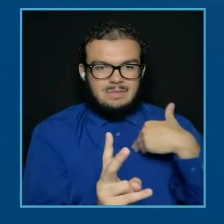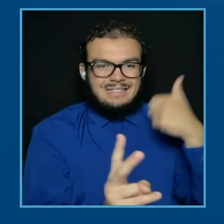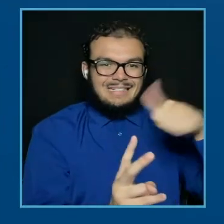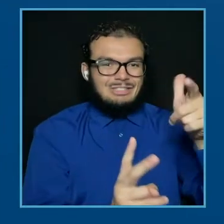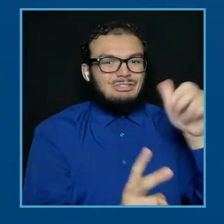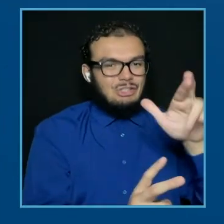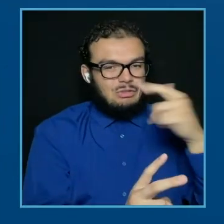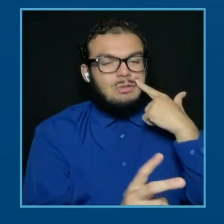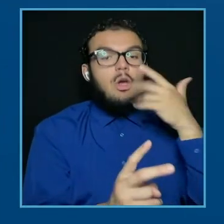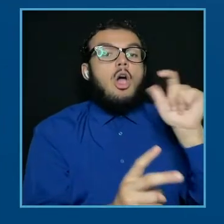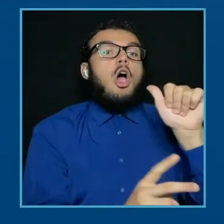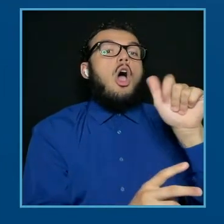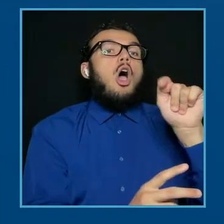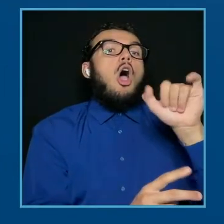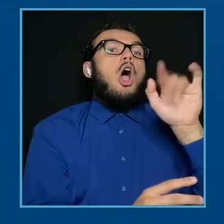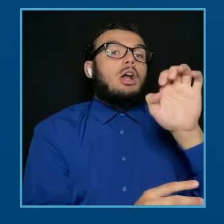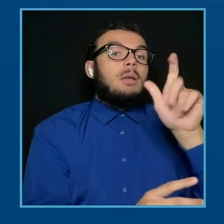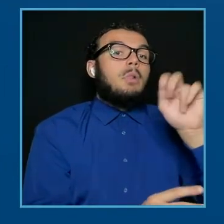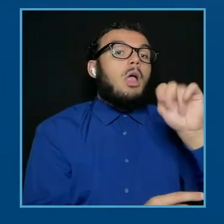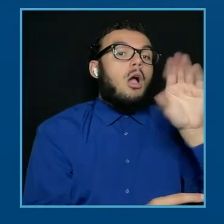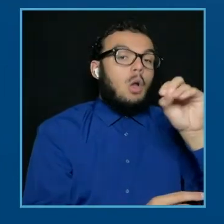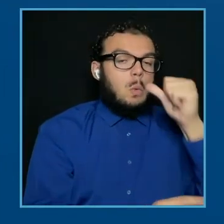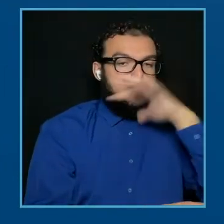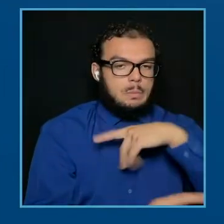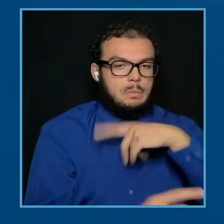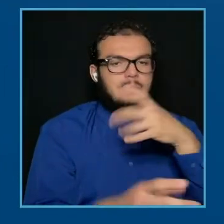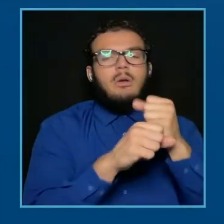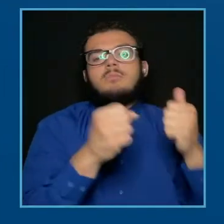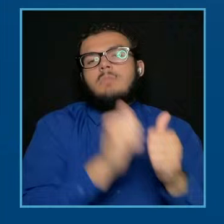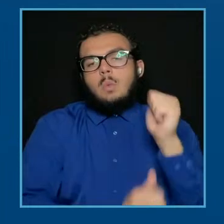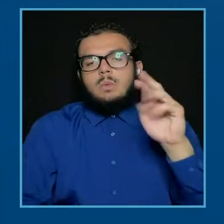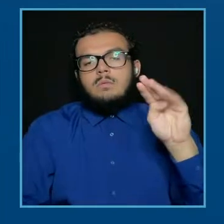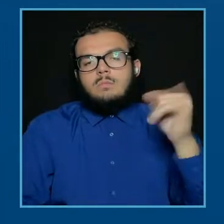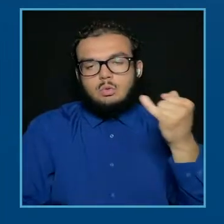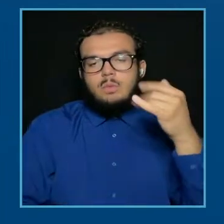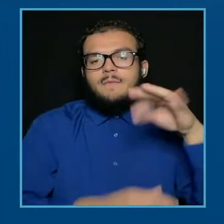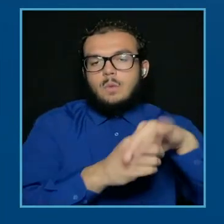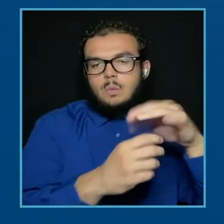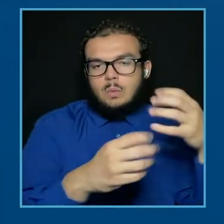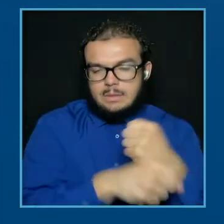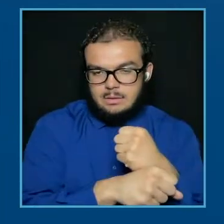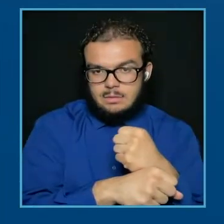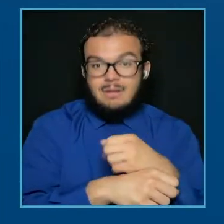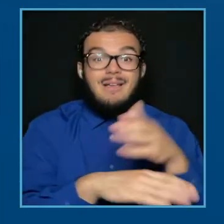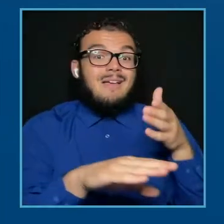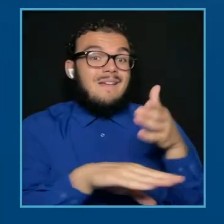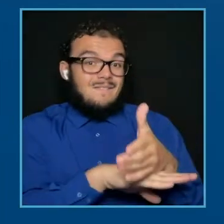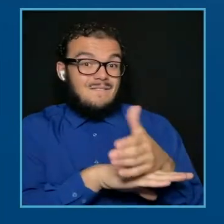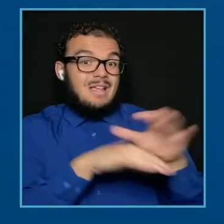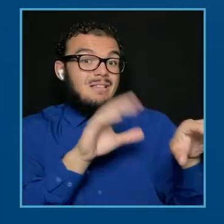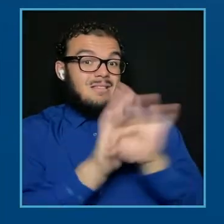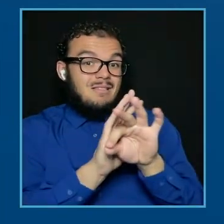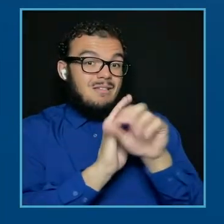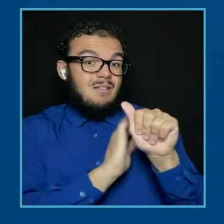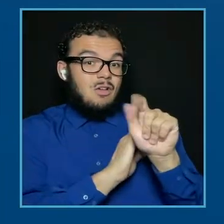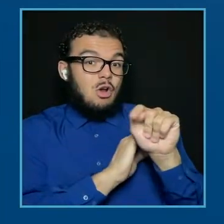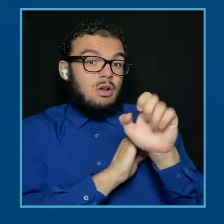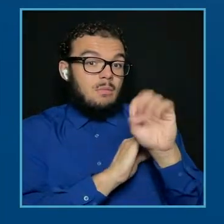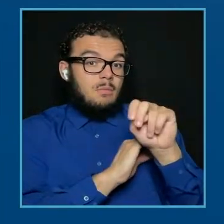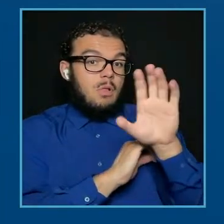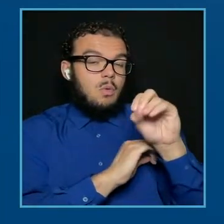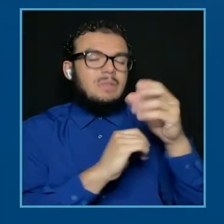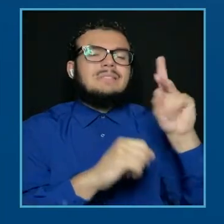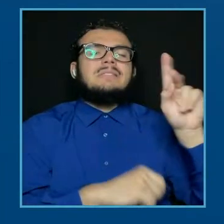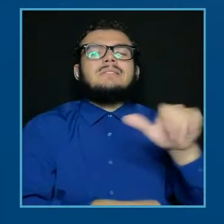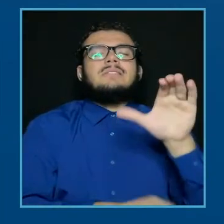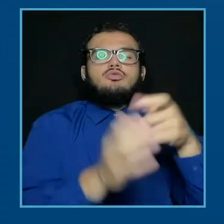Artie Blanco, a woman, received a majority of votes needed to win. Whereas after the election of Artie Blanco, the DNC was required to elect